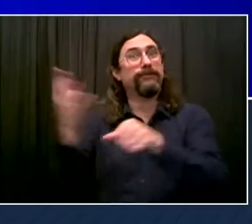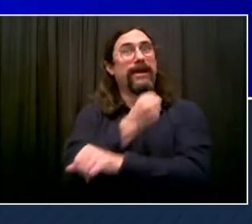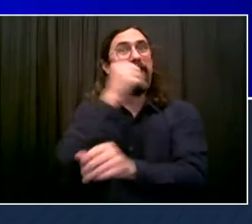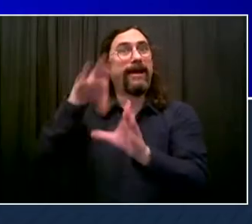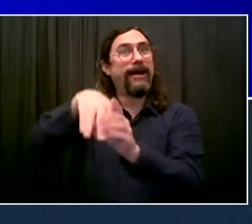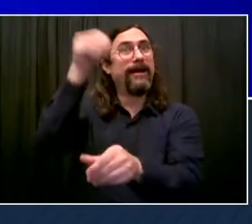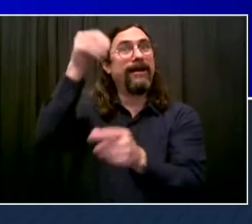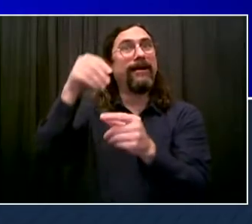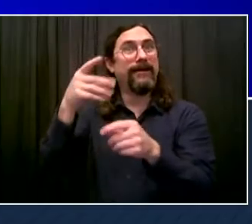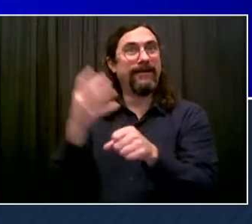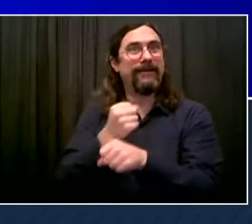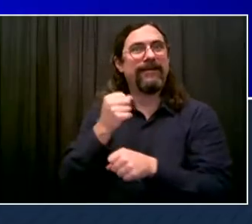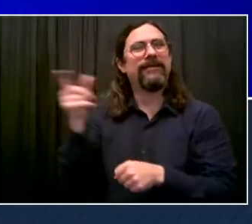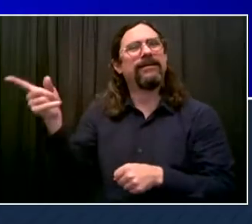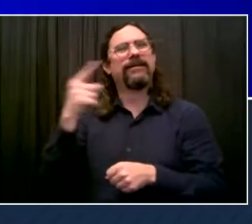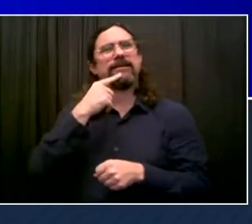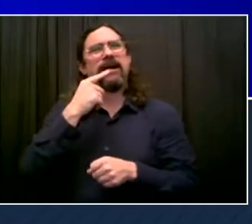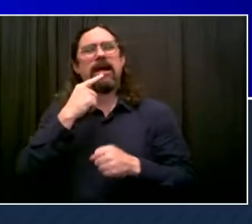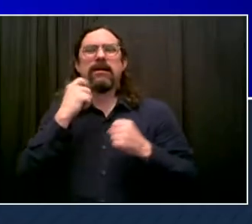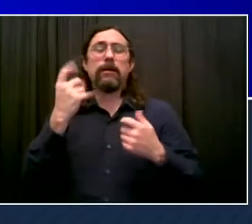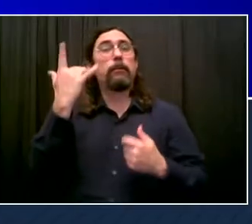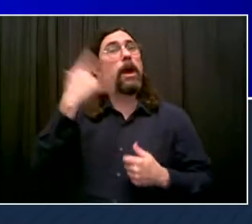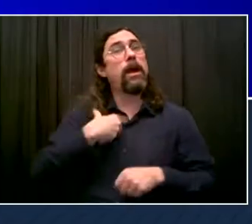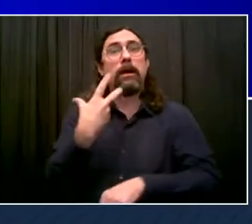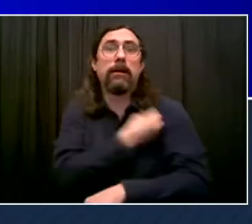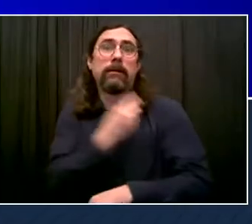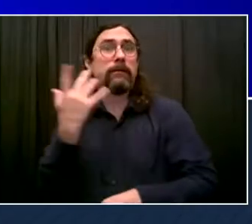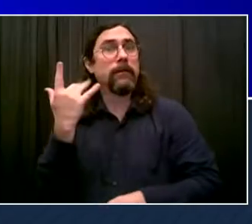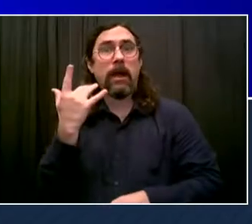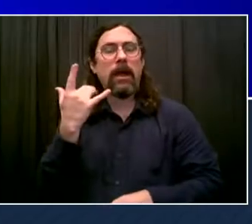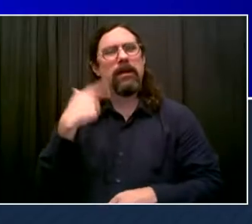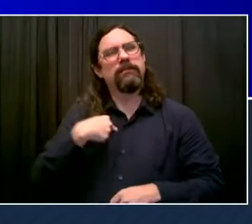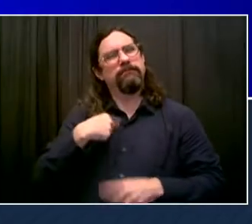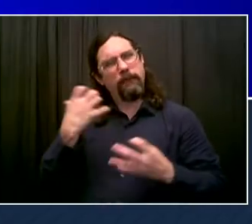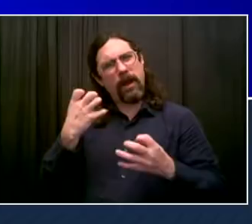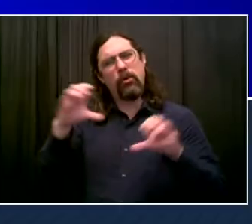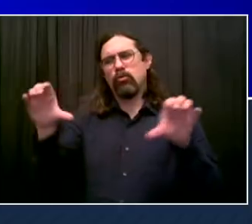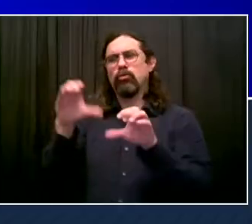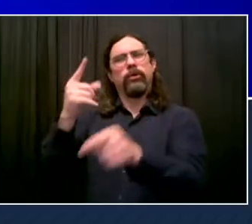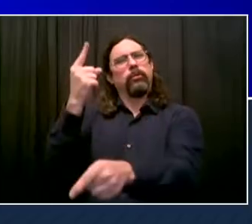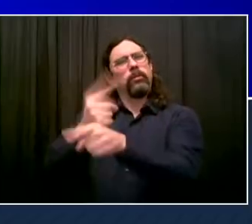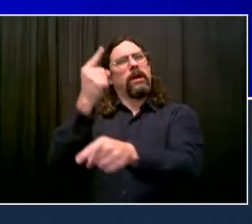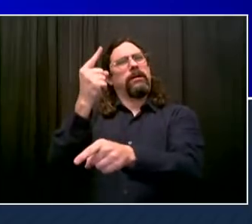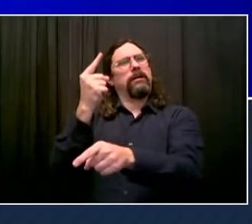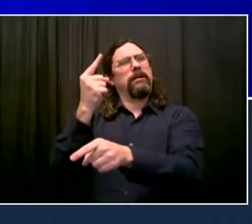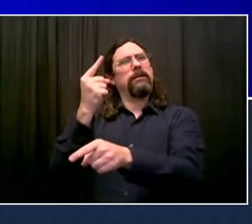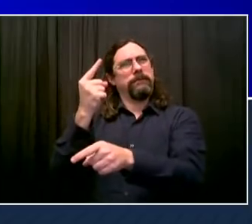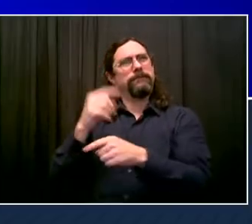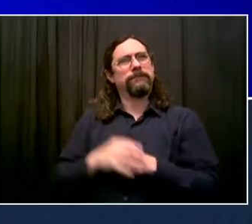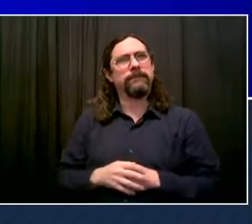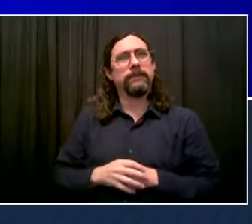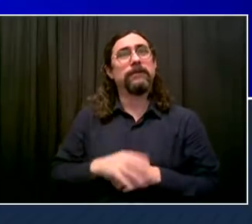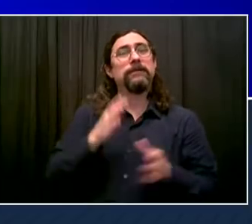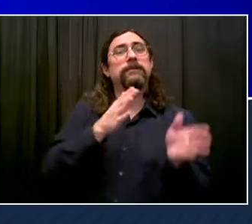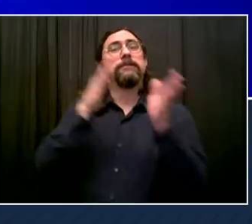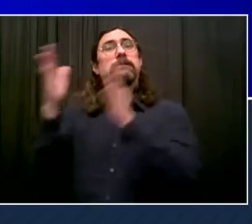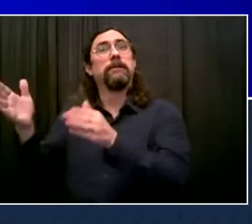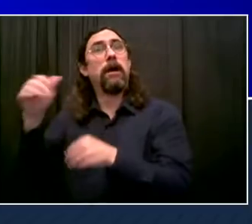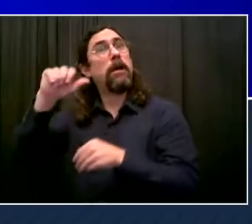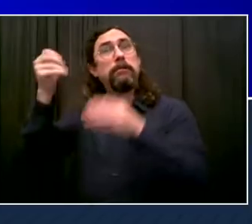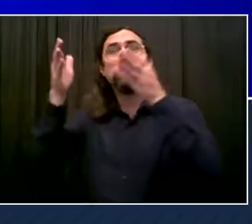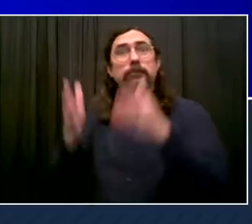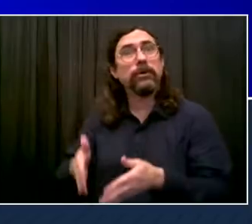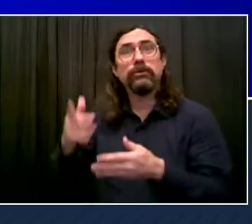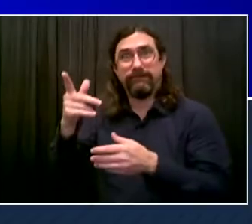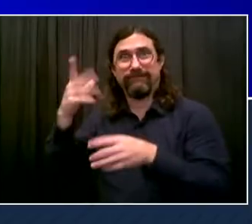that. Mark from Queens, who is a proud member of one of the unions that works in the entertainment sector,